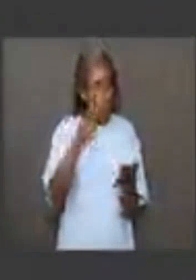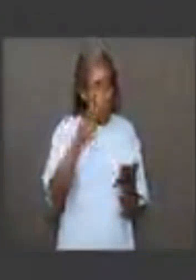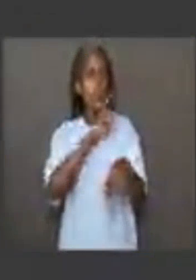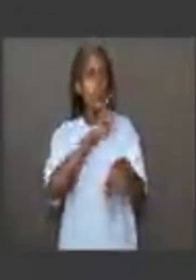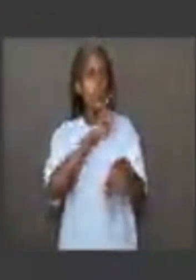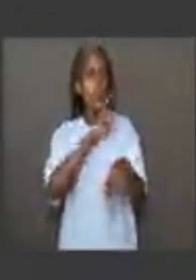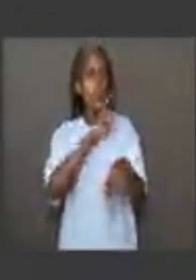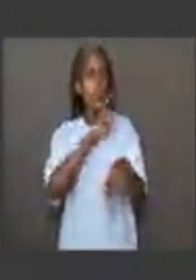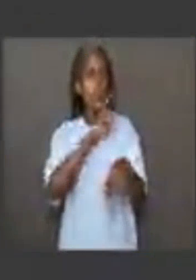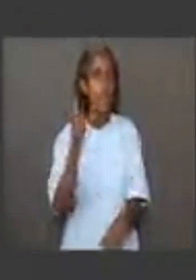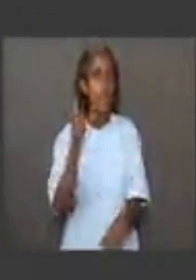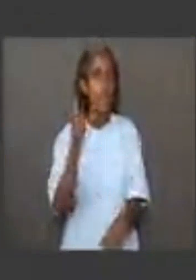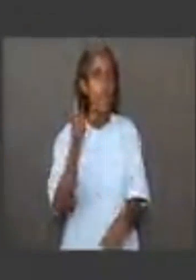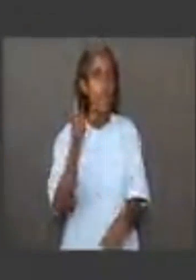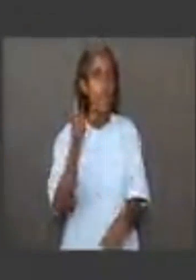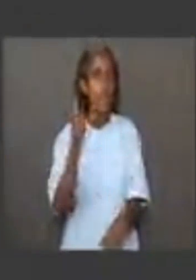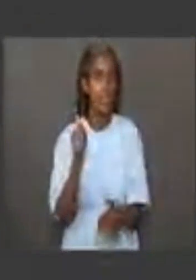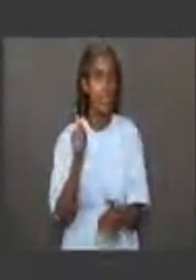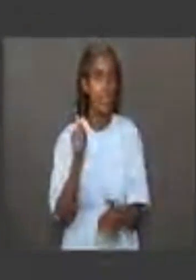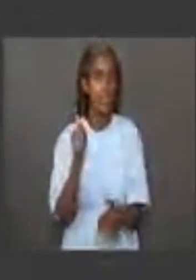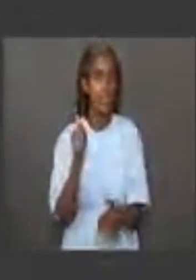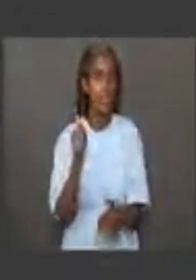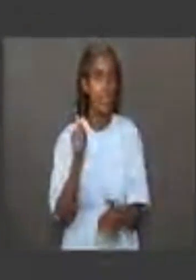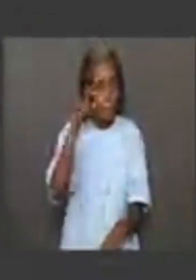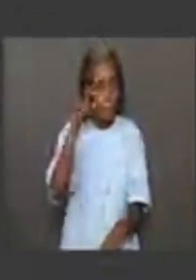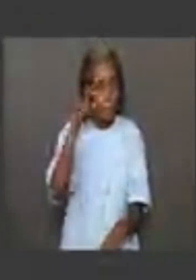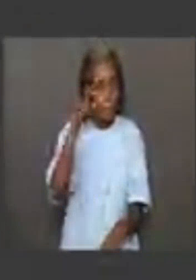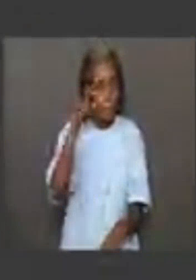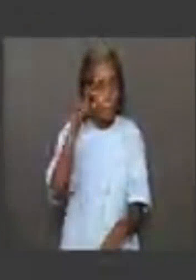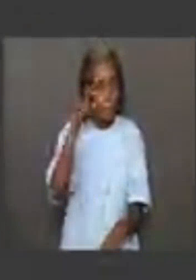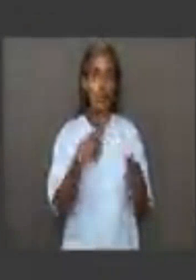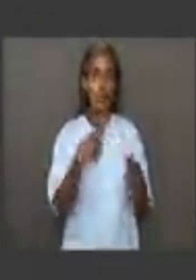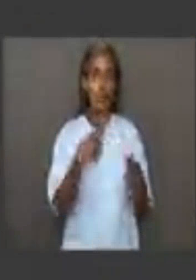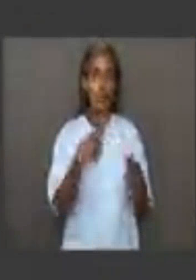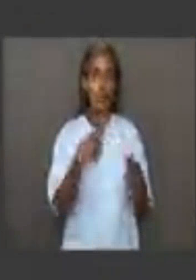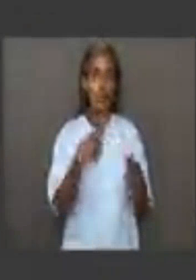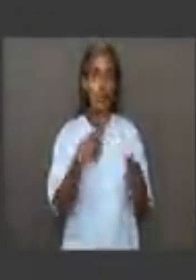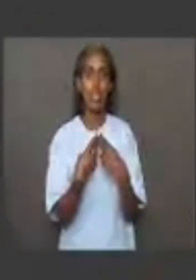10 must you multiply